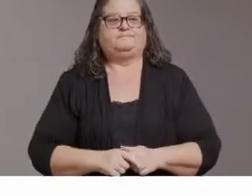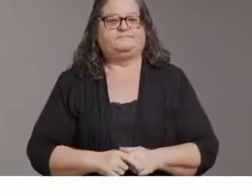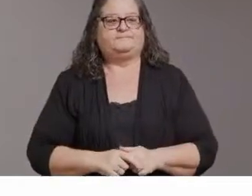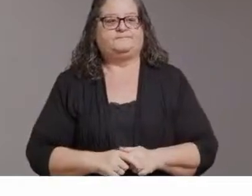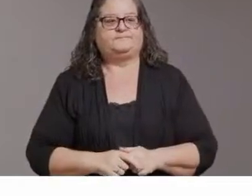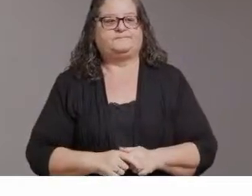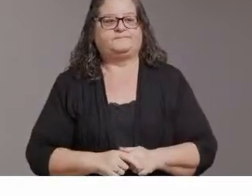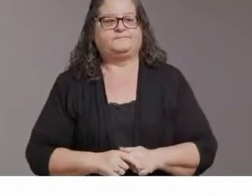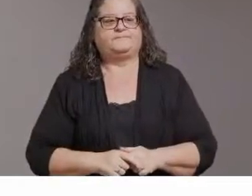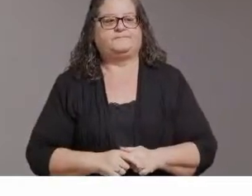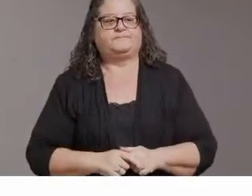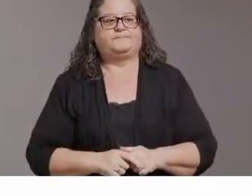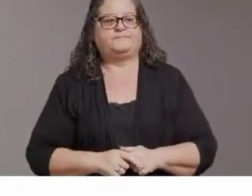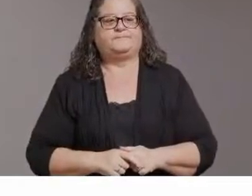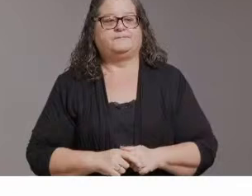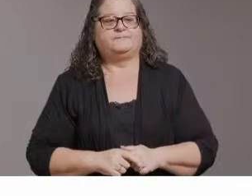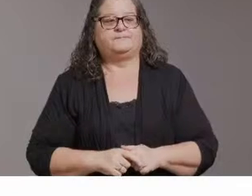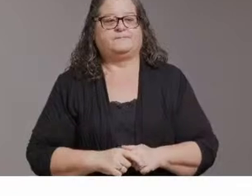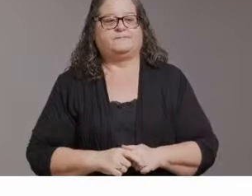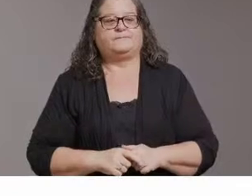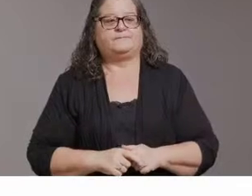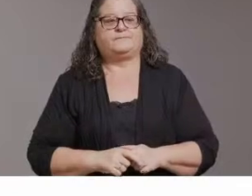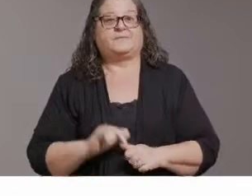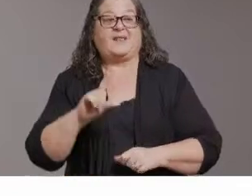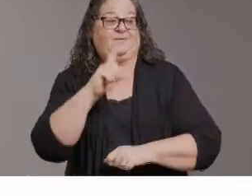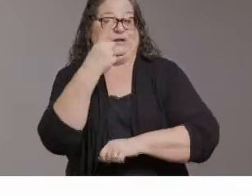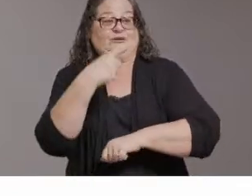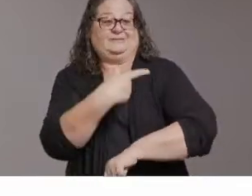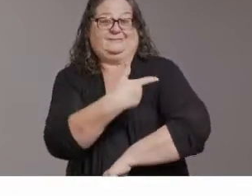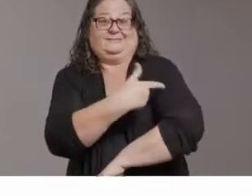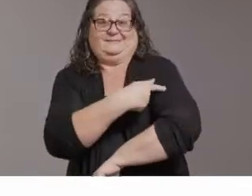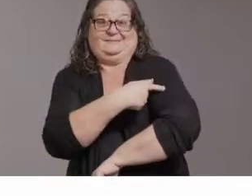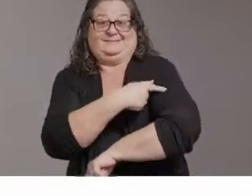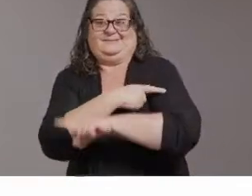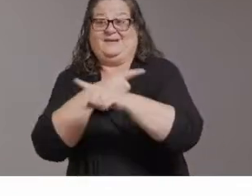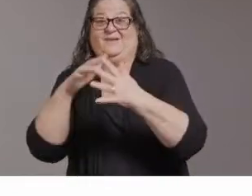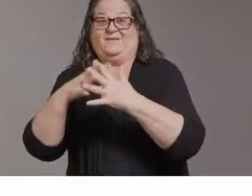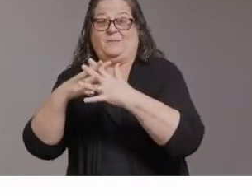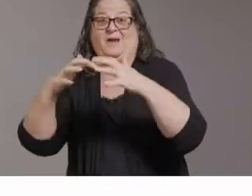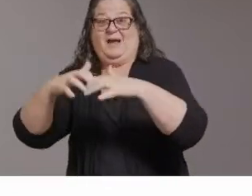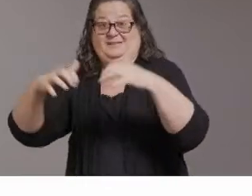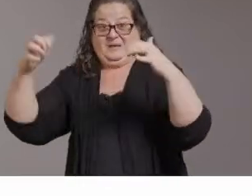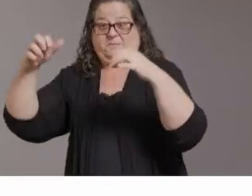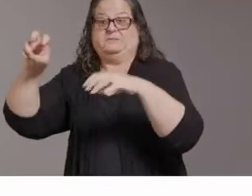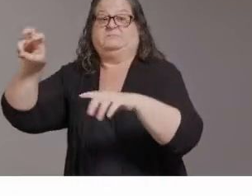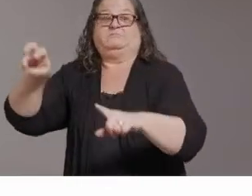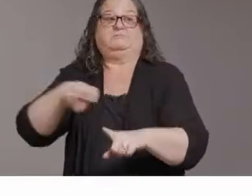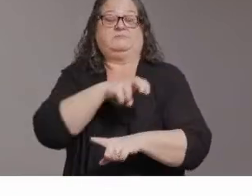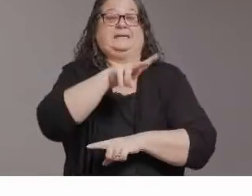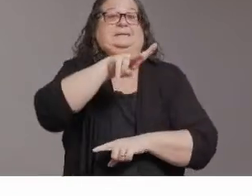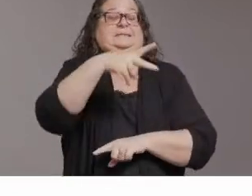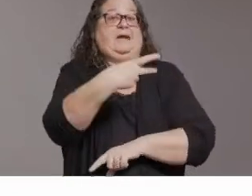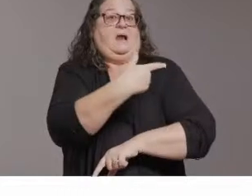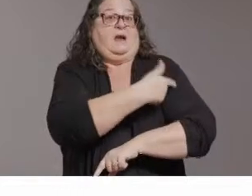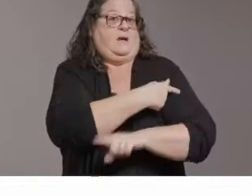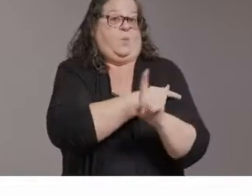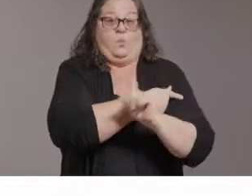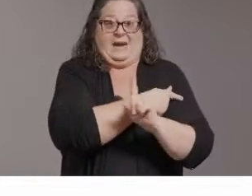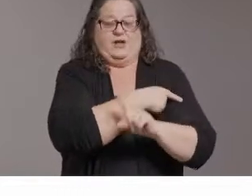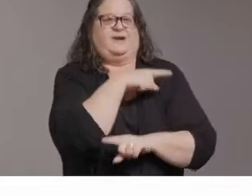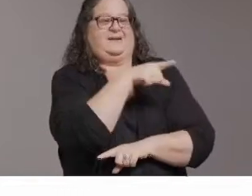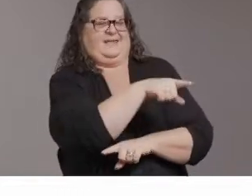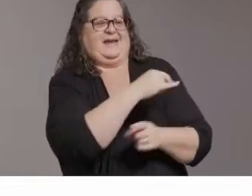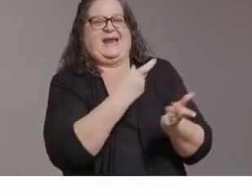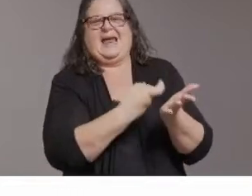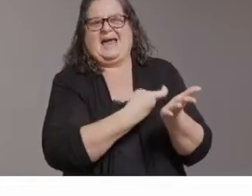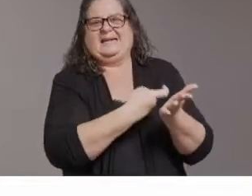first dose at State Farm. They are being scheduled their second dose at Gila River Arena. For the Phoenix Municipal